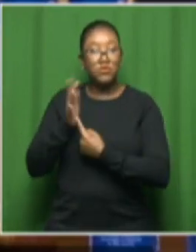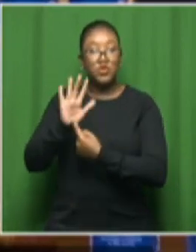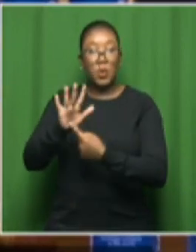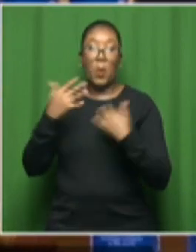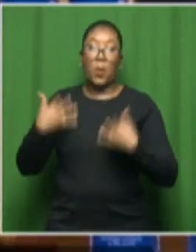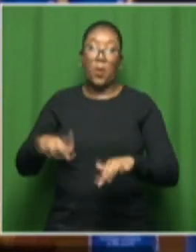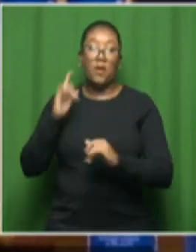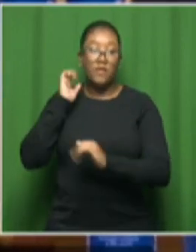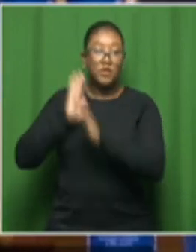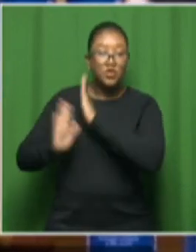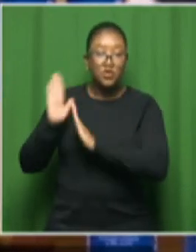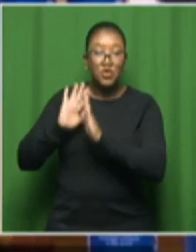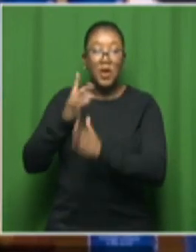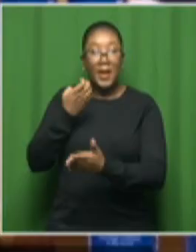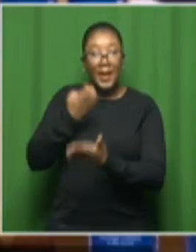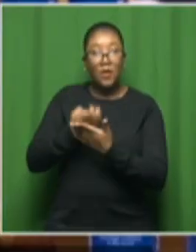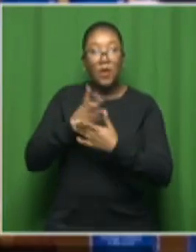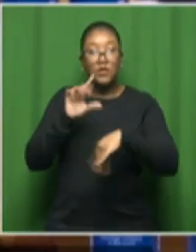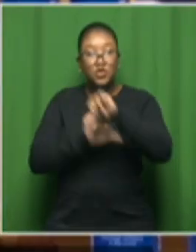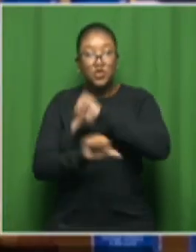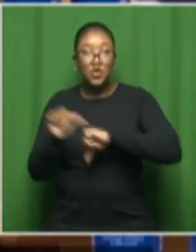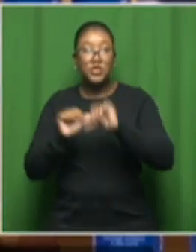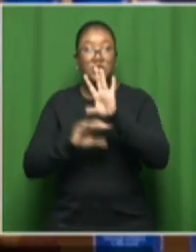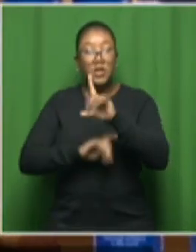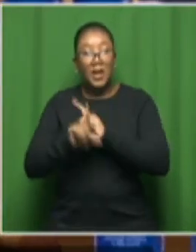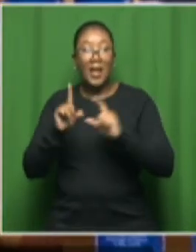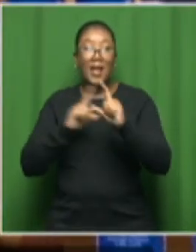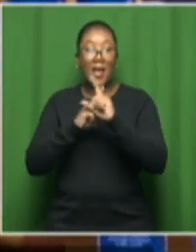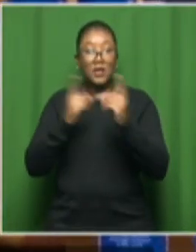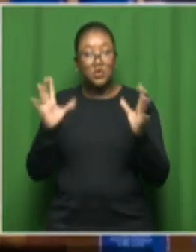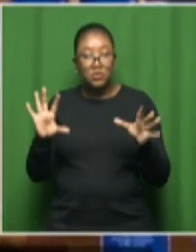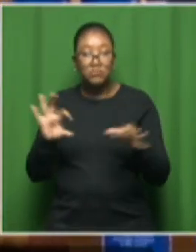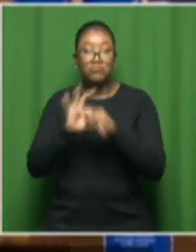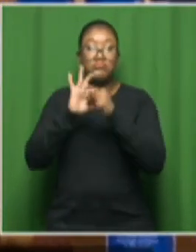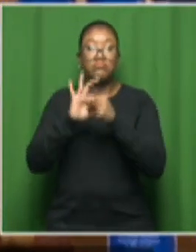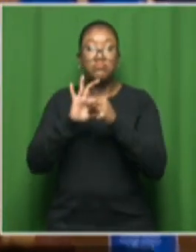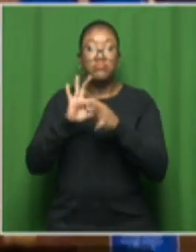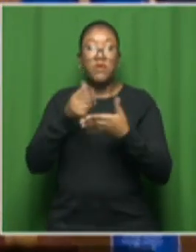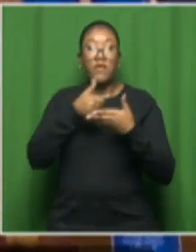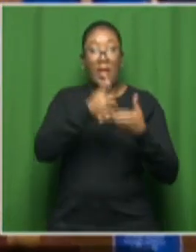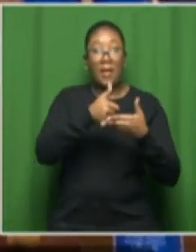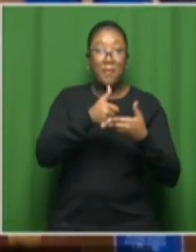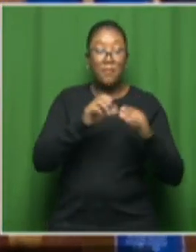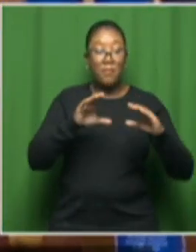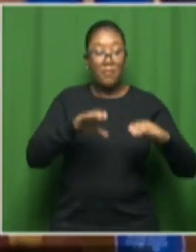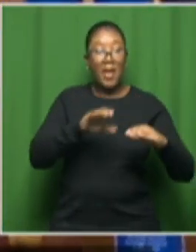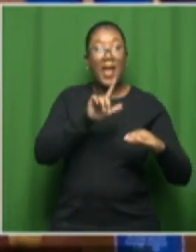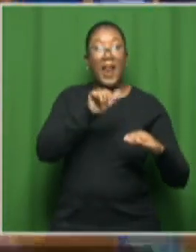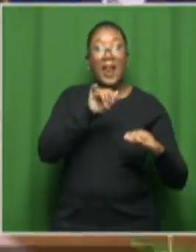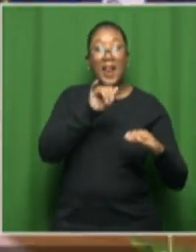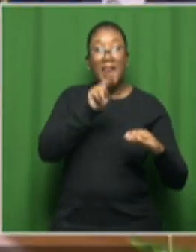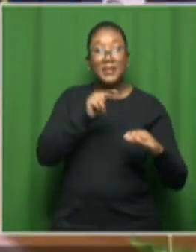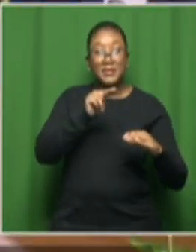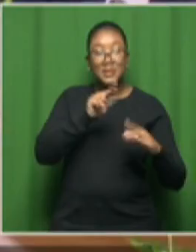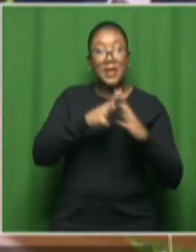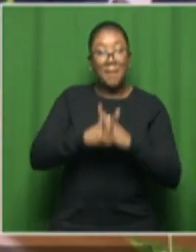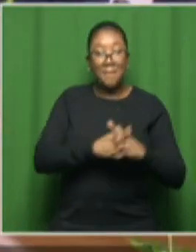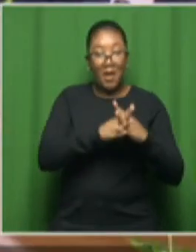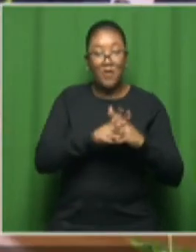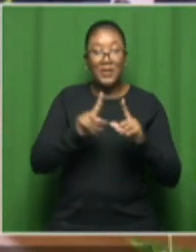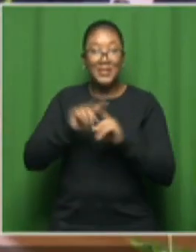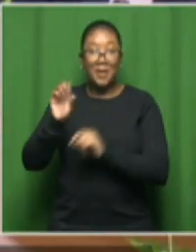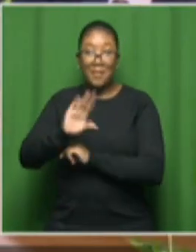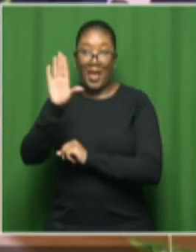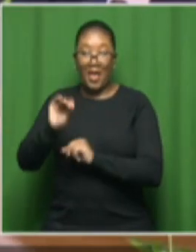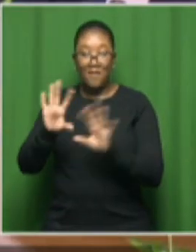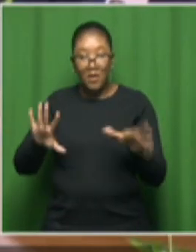historical, economic, social, and cultural links that unite Latin America and Africa. Ao companheiro